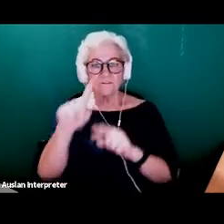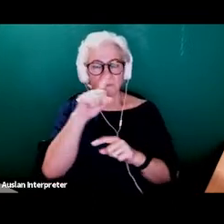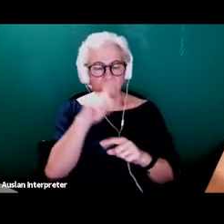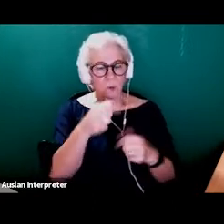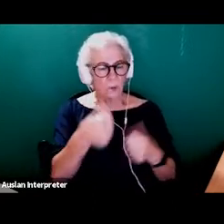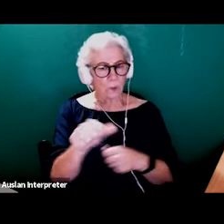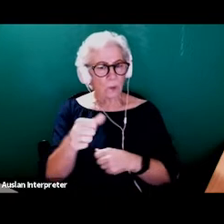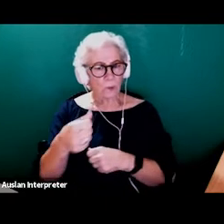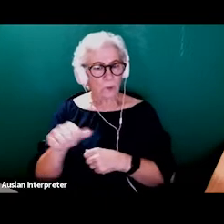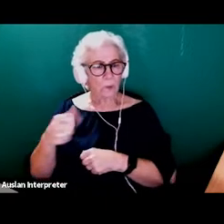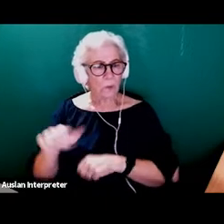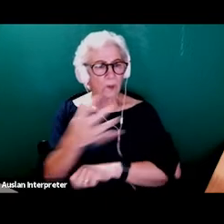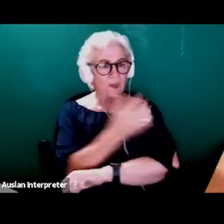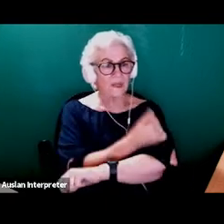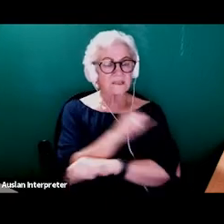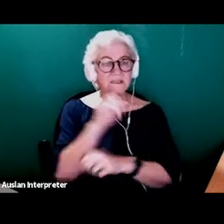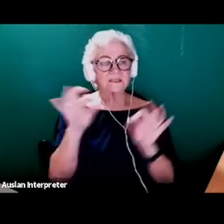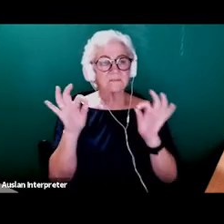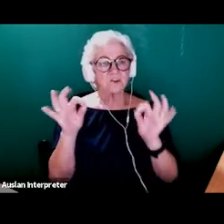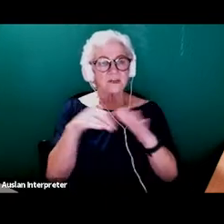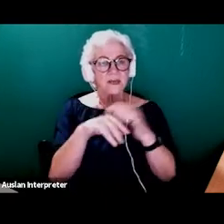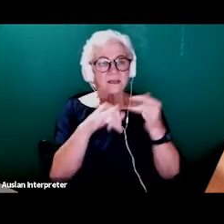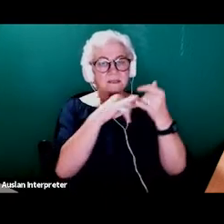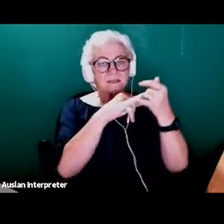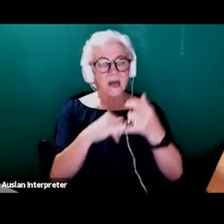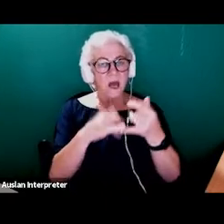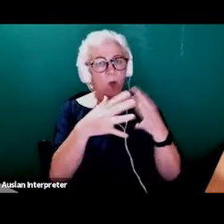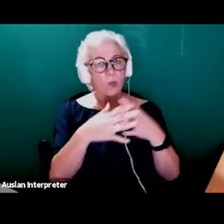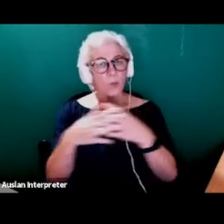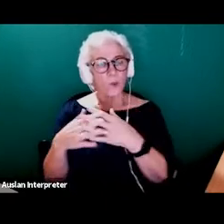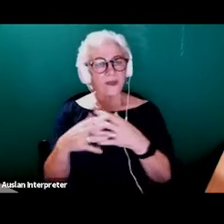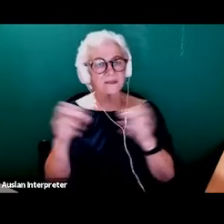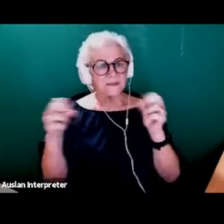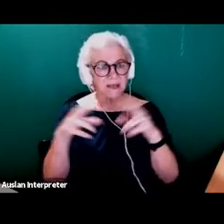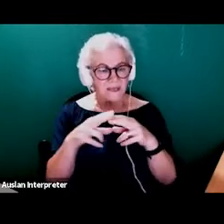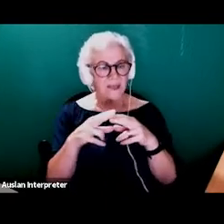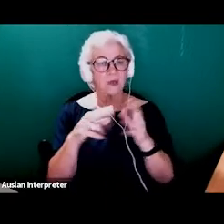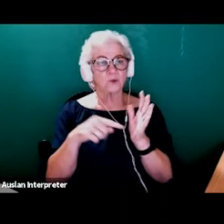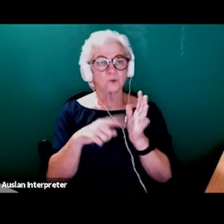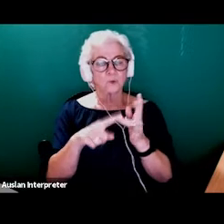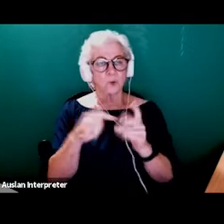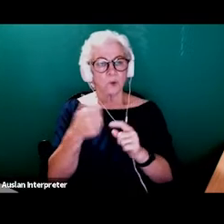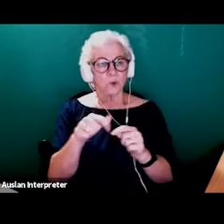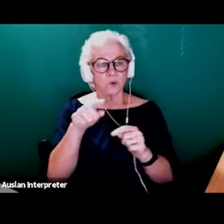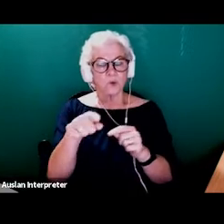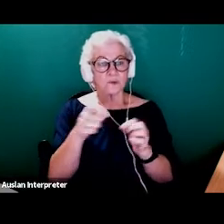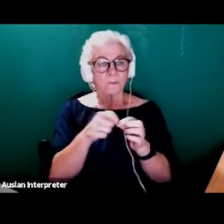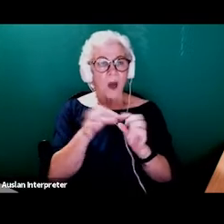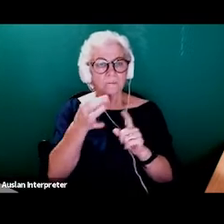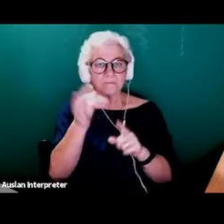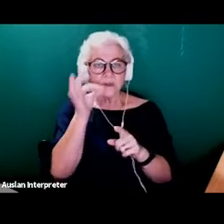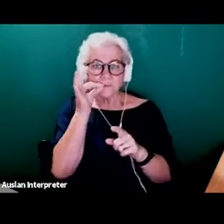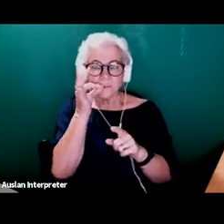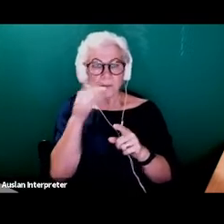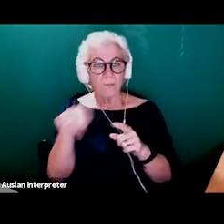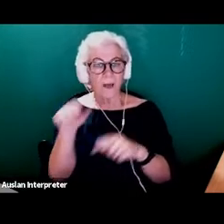particularly in southwest Sydney, and including the initiation of heroin use via smoking with younger